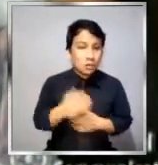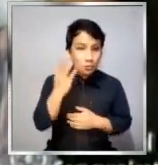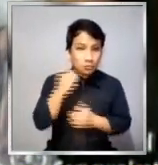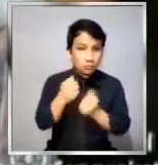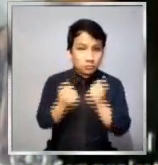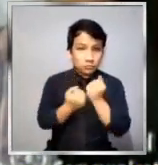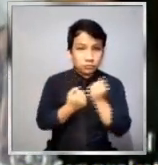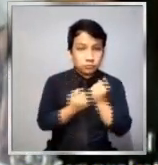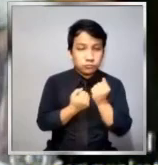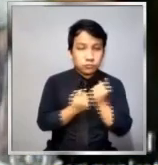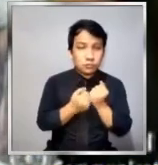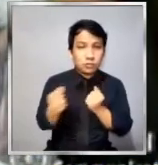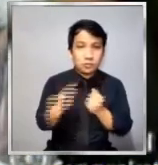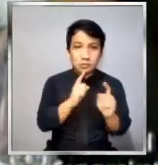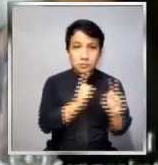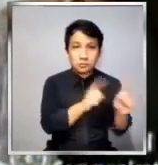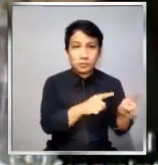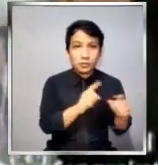of